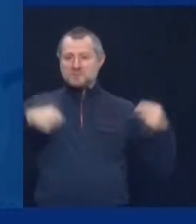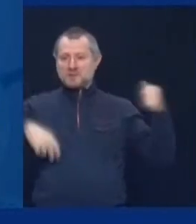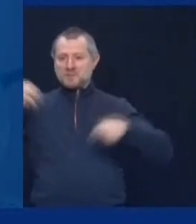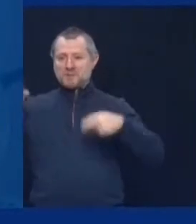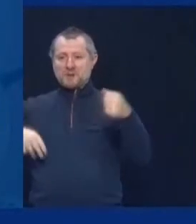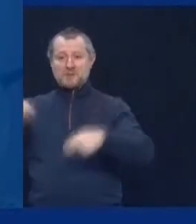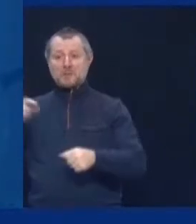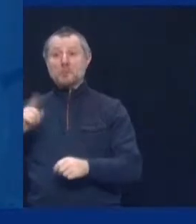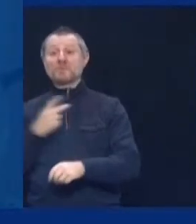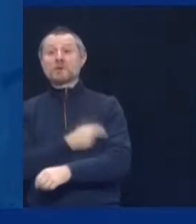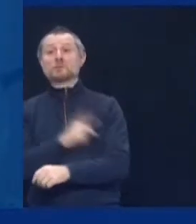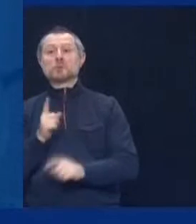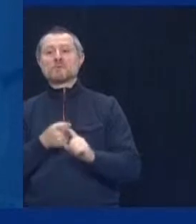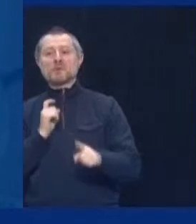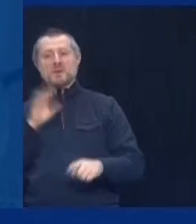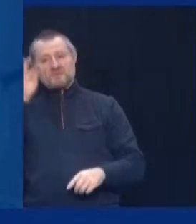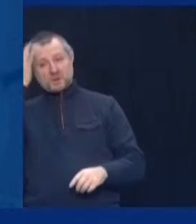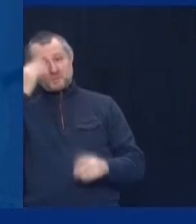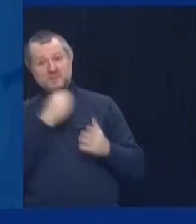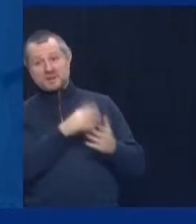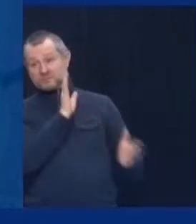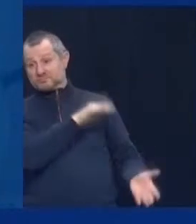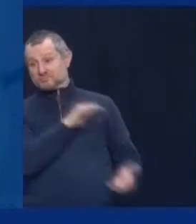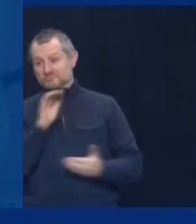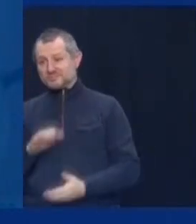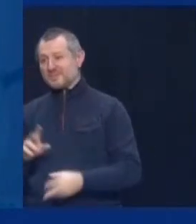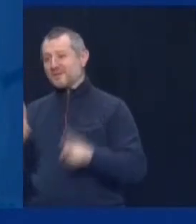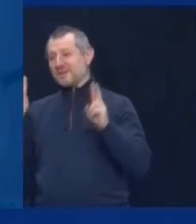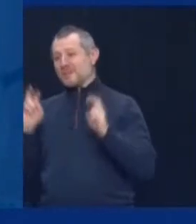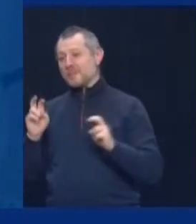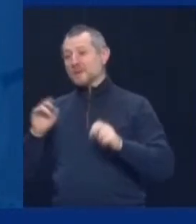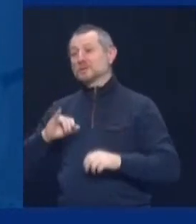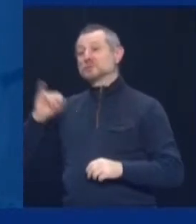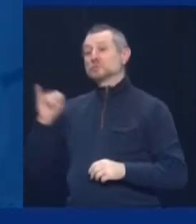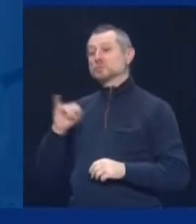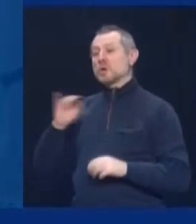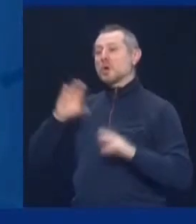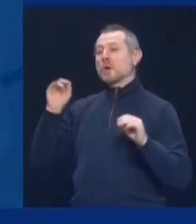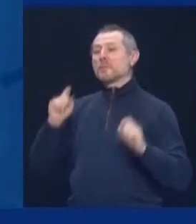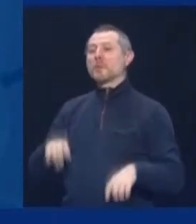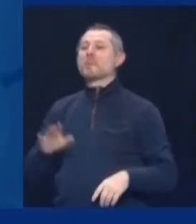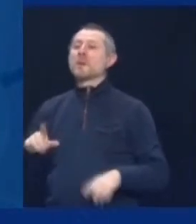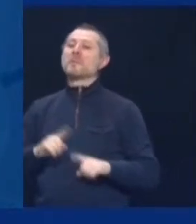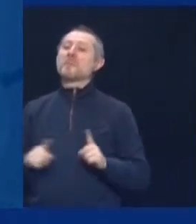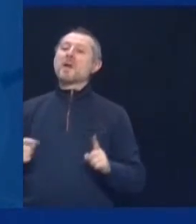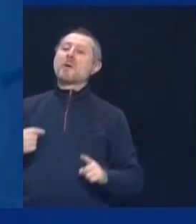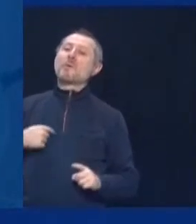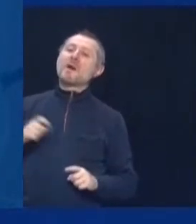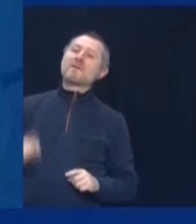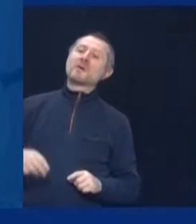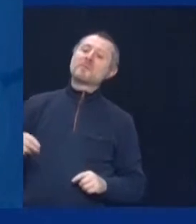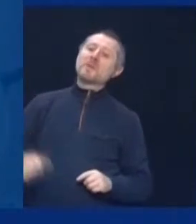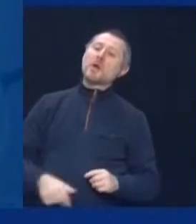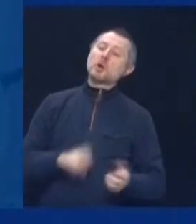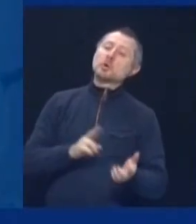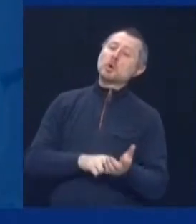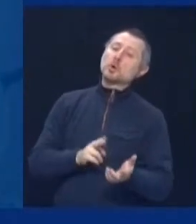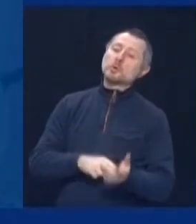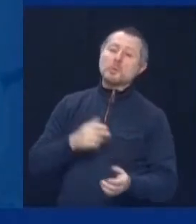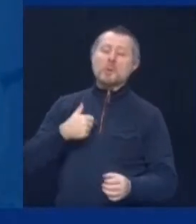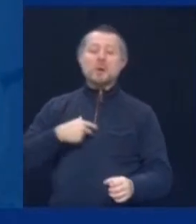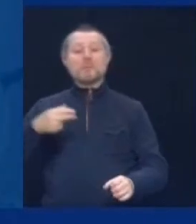government. But theoretically, an insurer could say, yeah, but I had to pay the nurse, I had to pay this one.